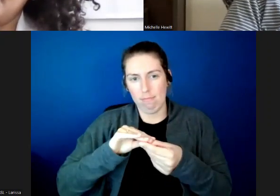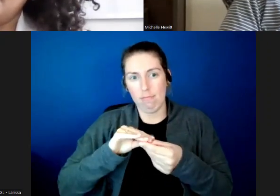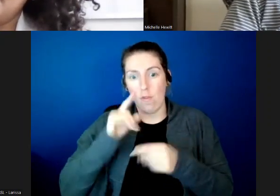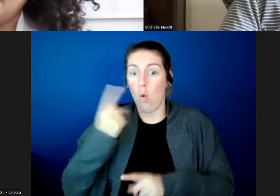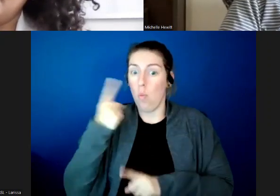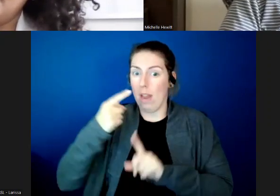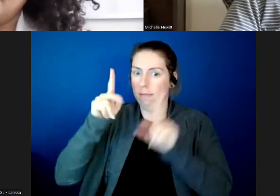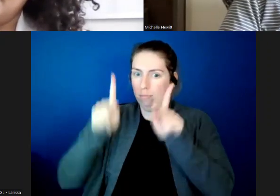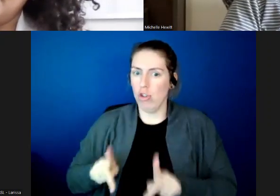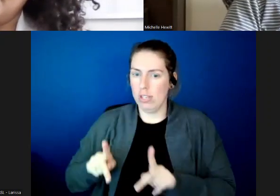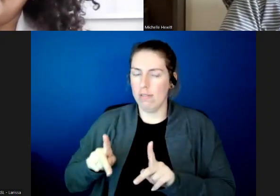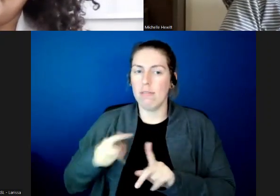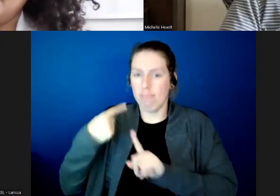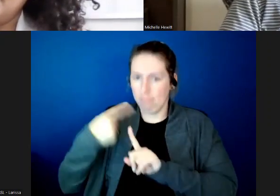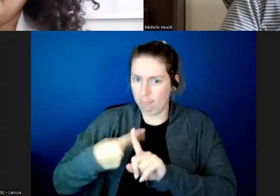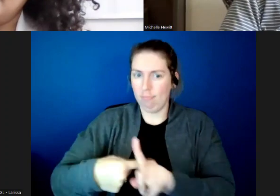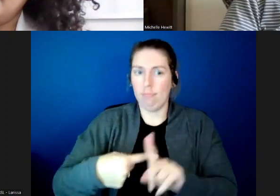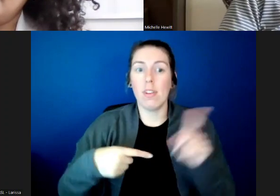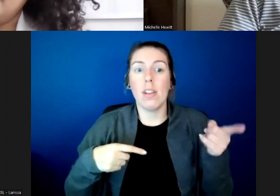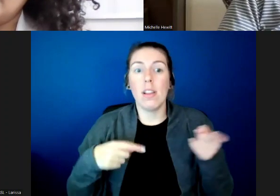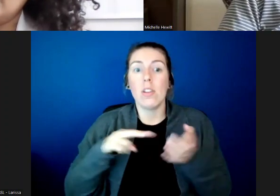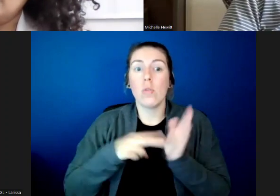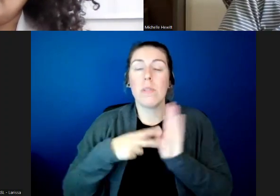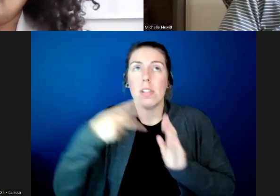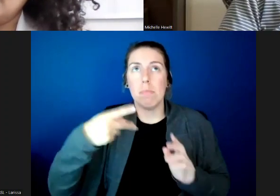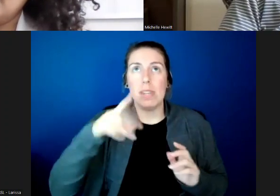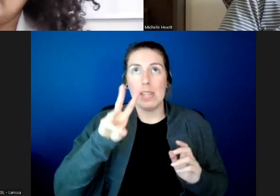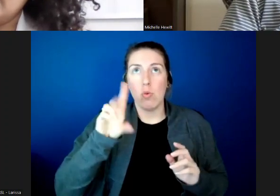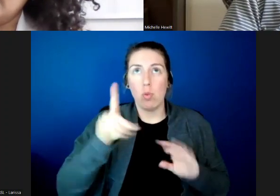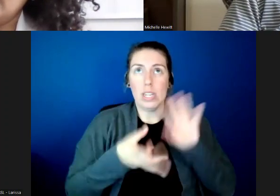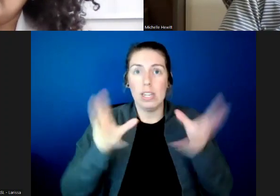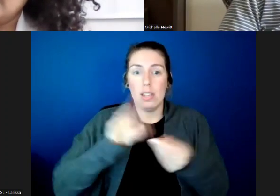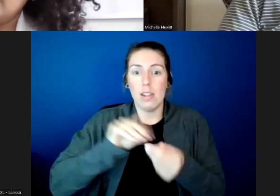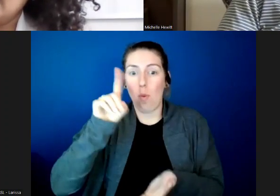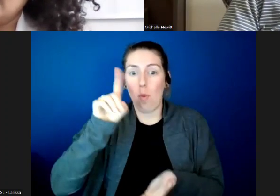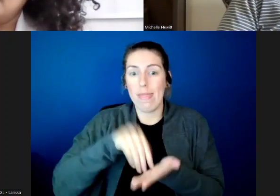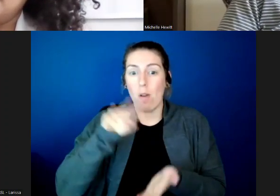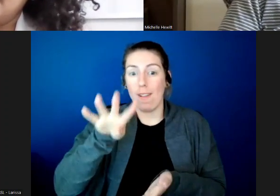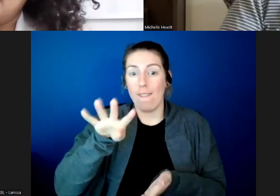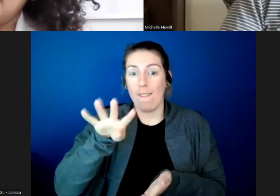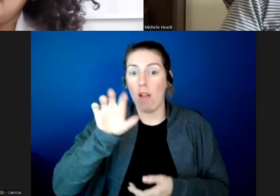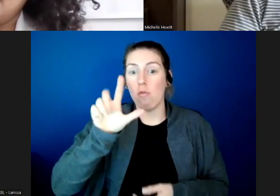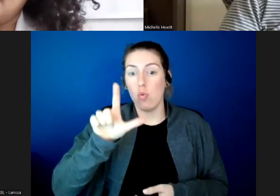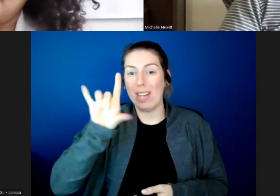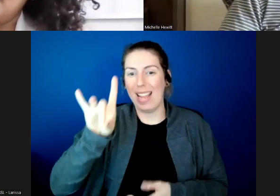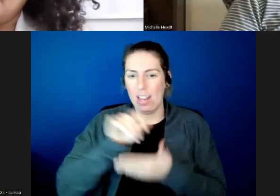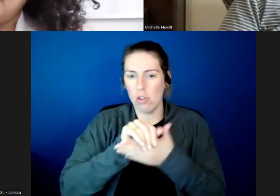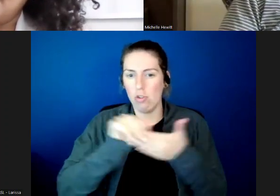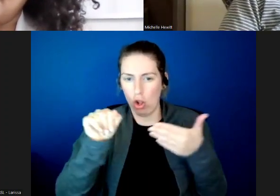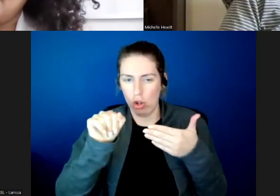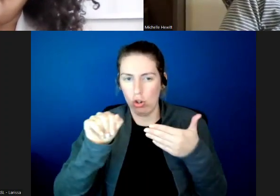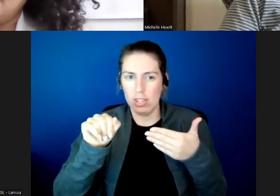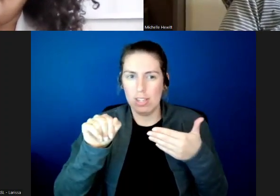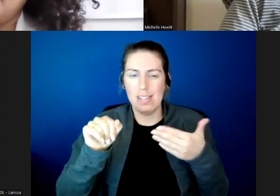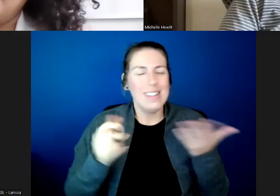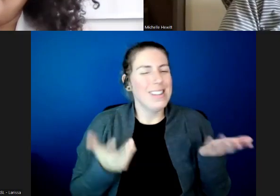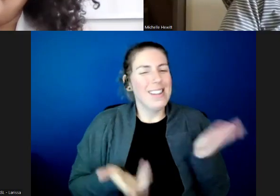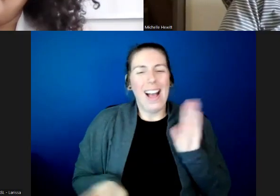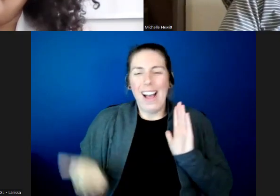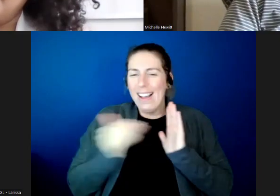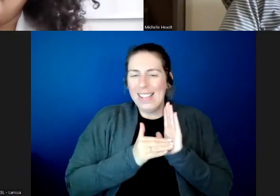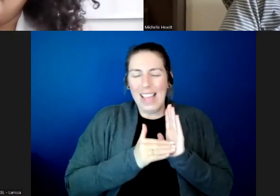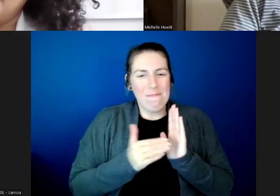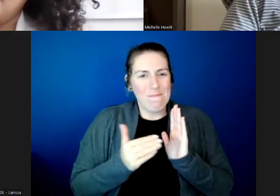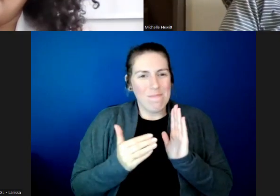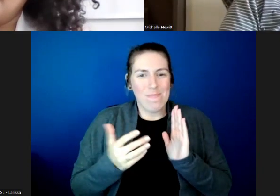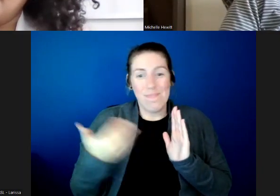our PWD total to 1428, you know. And it goes back to what I was talking